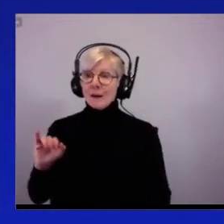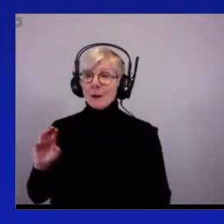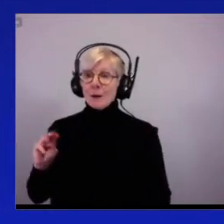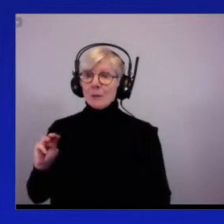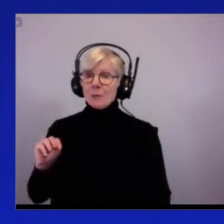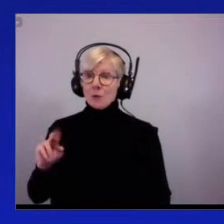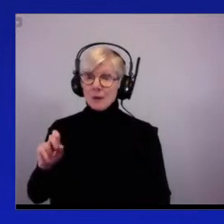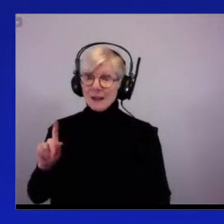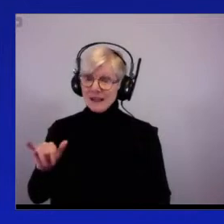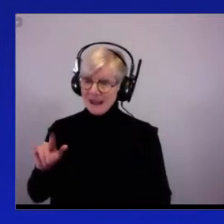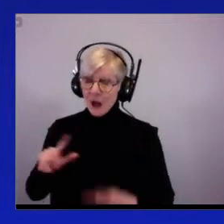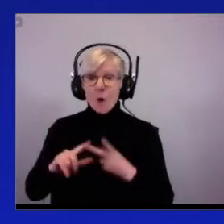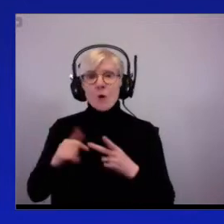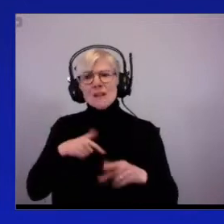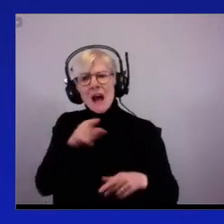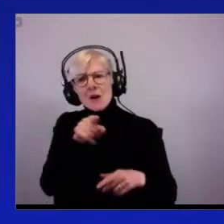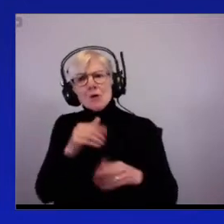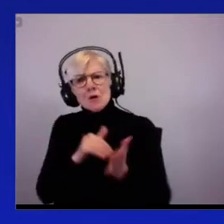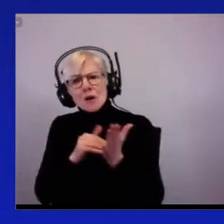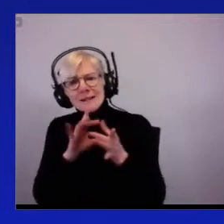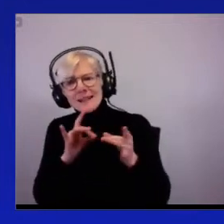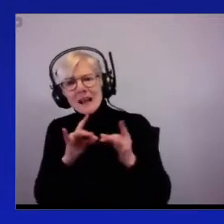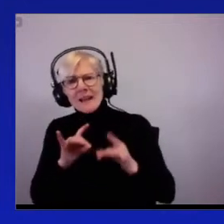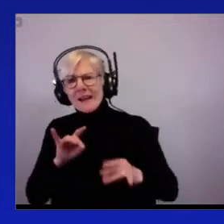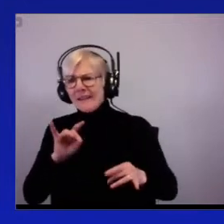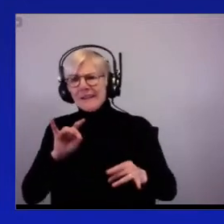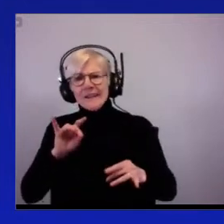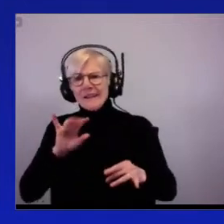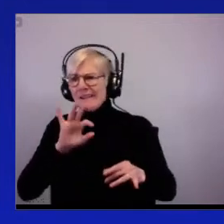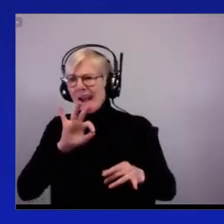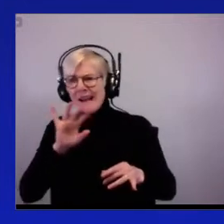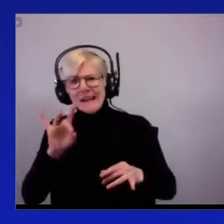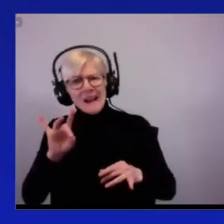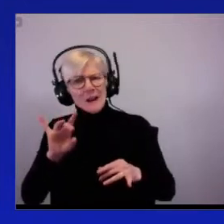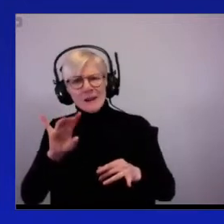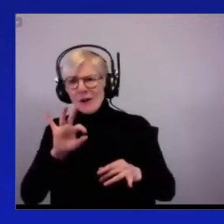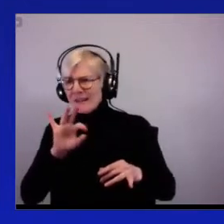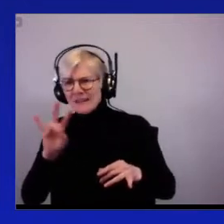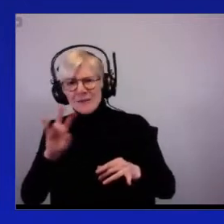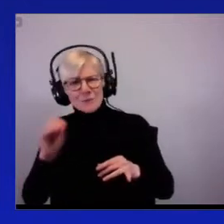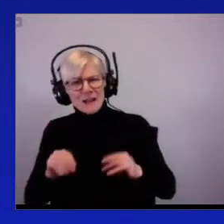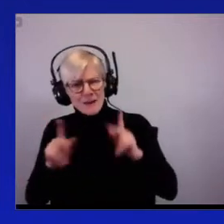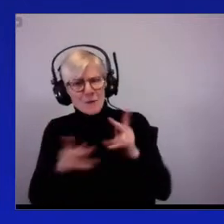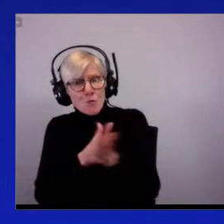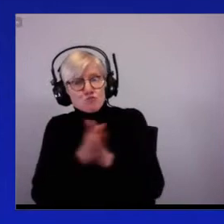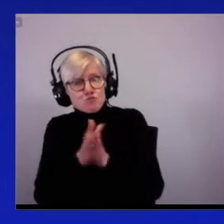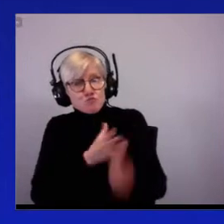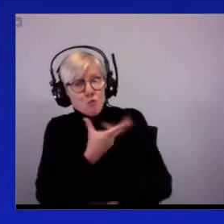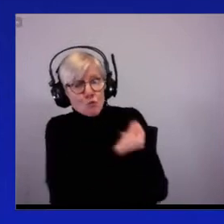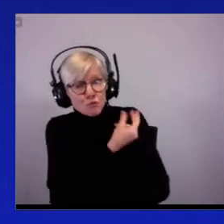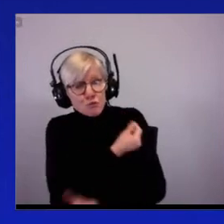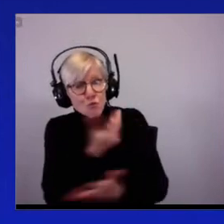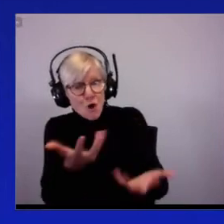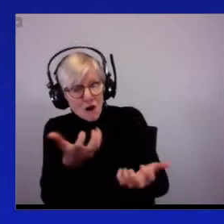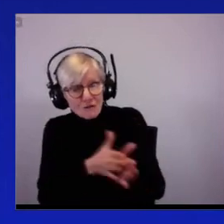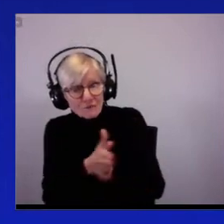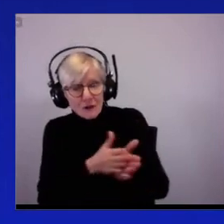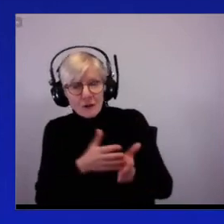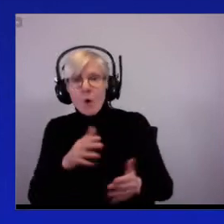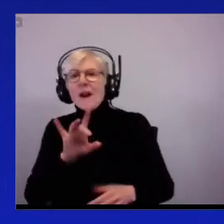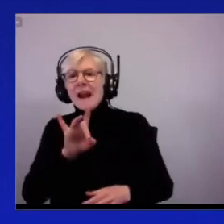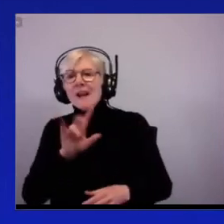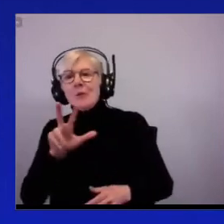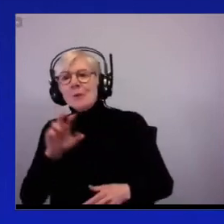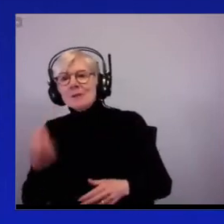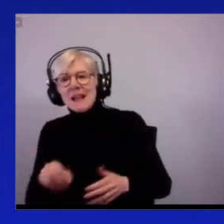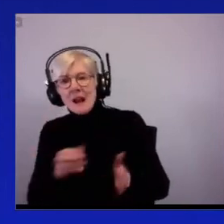a vaccination. Does that get us where we need to go? Once the vaccine is available and 83%